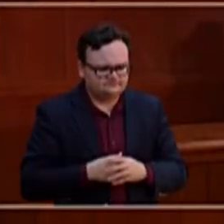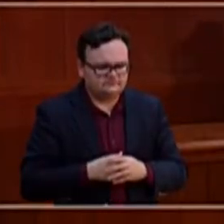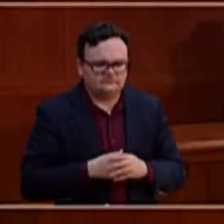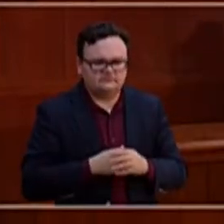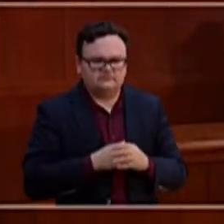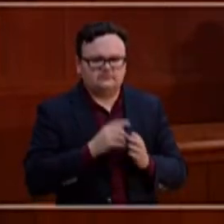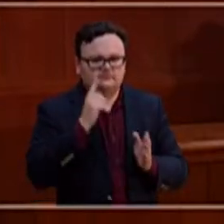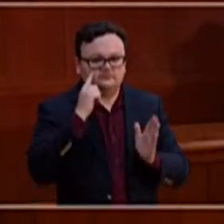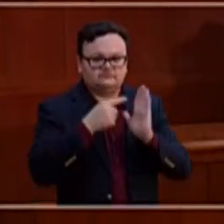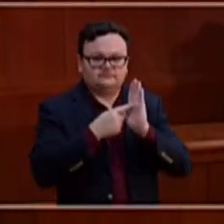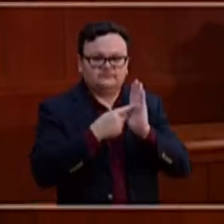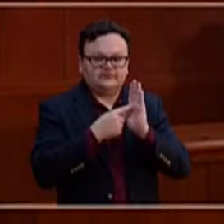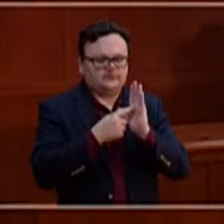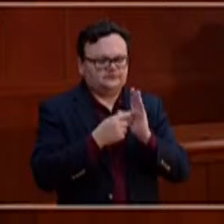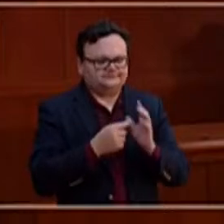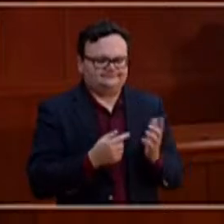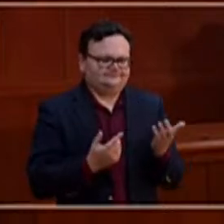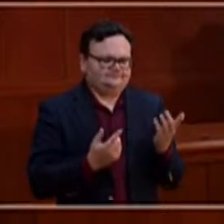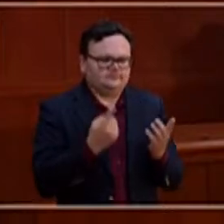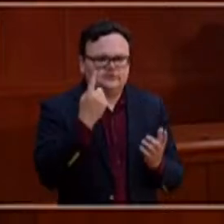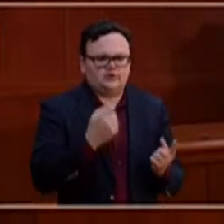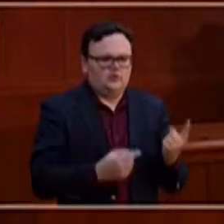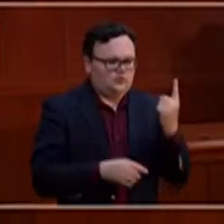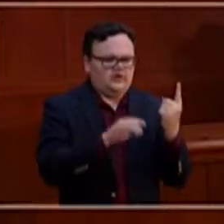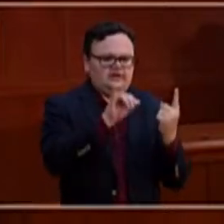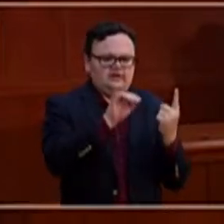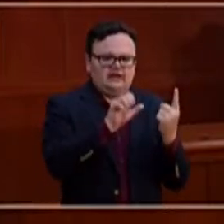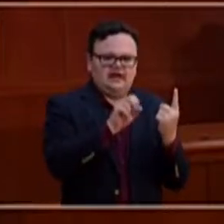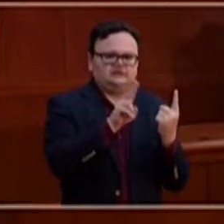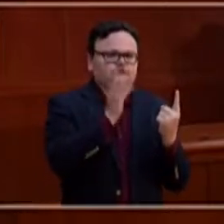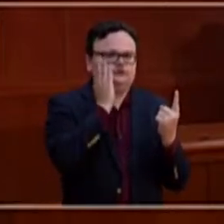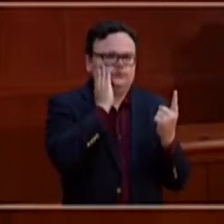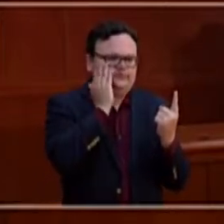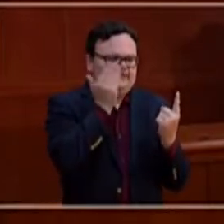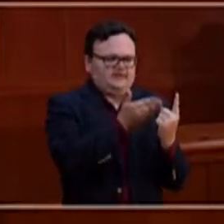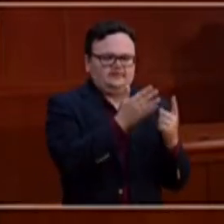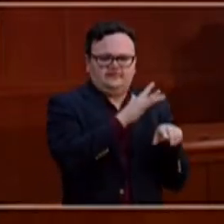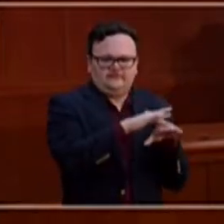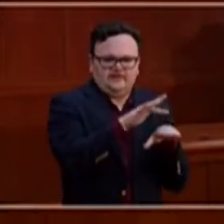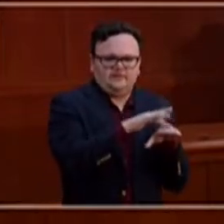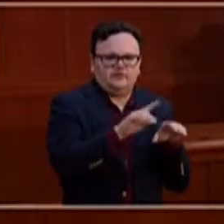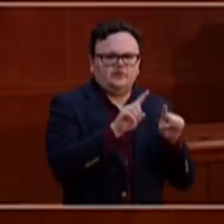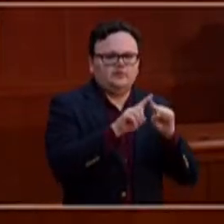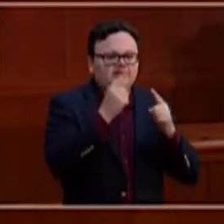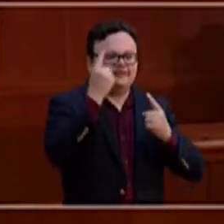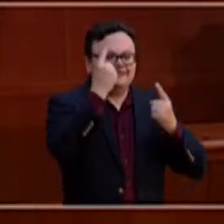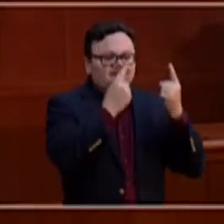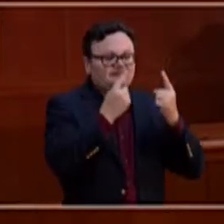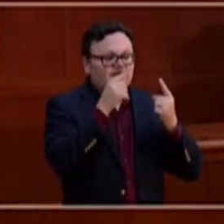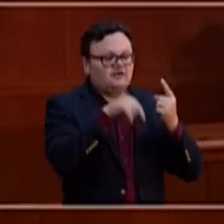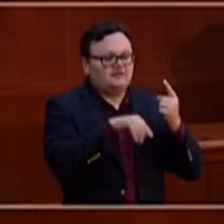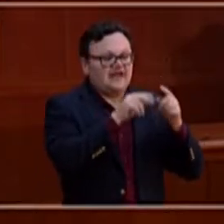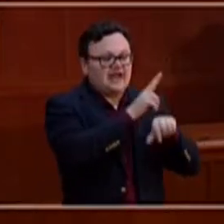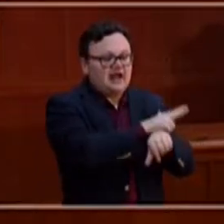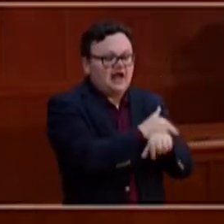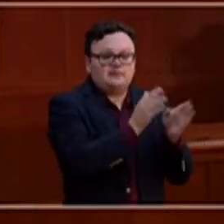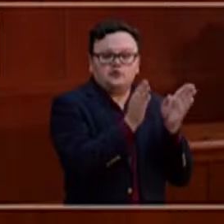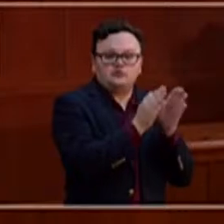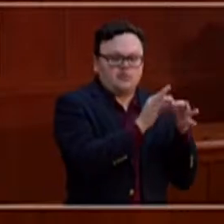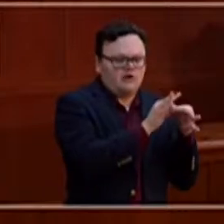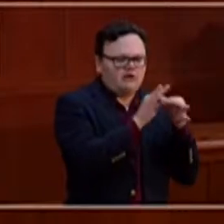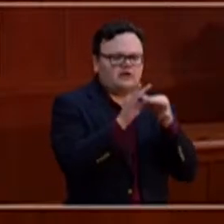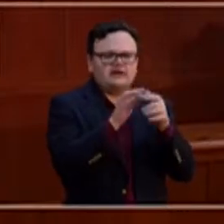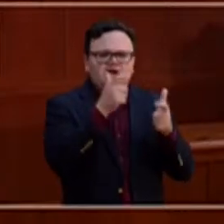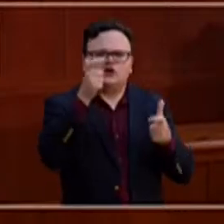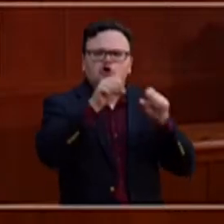like the governor mentioned, it's also important to look in context and say that's part of a system. So our systems work on a daily